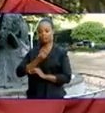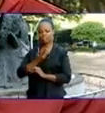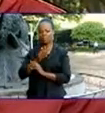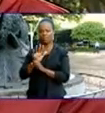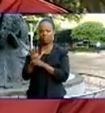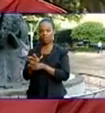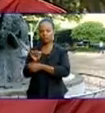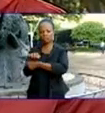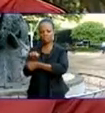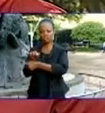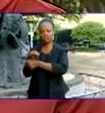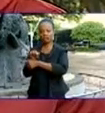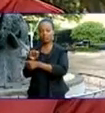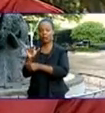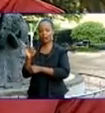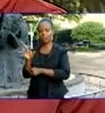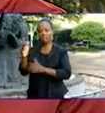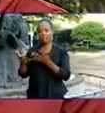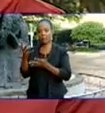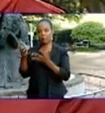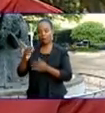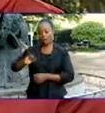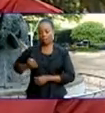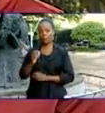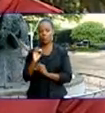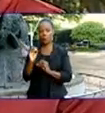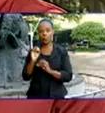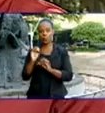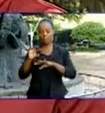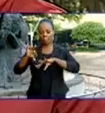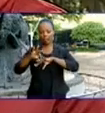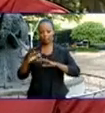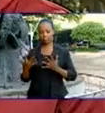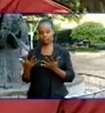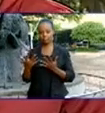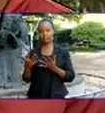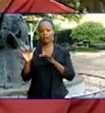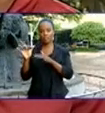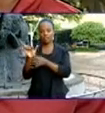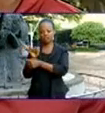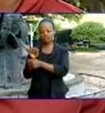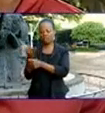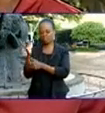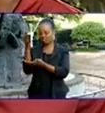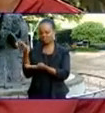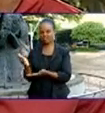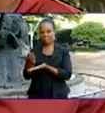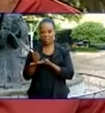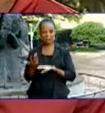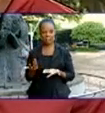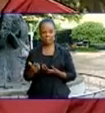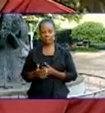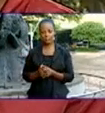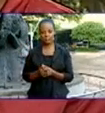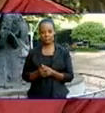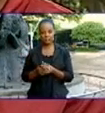maybe since you're not married and all and you're a child, you won't be able to exactly assist them. That's number one. And number